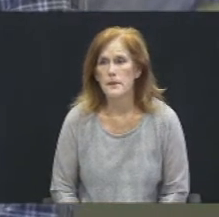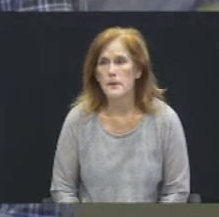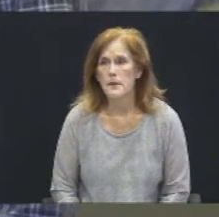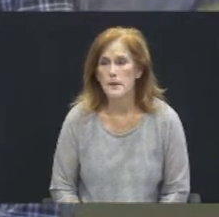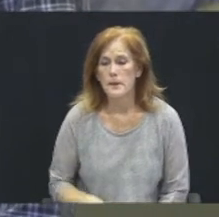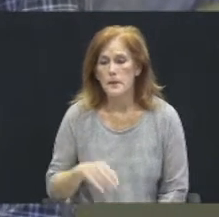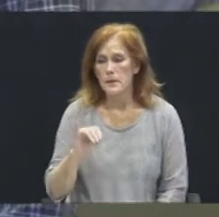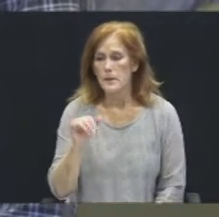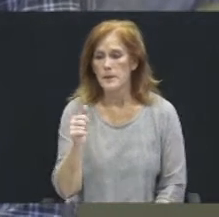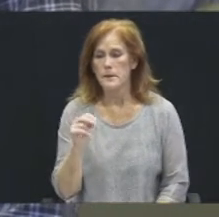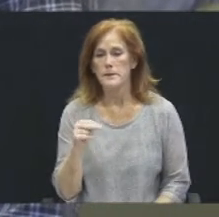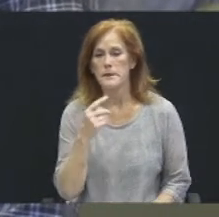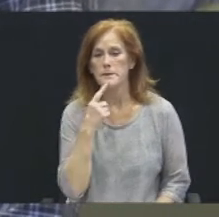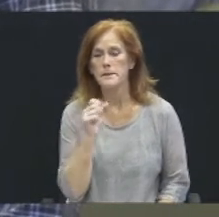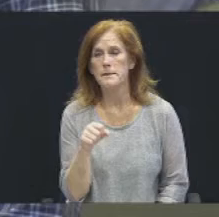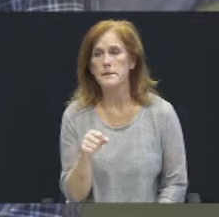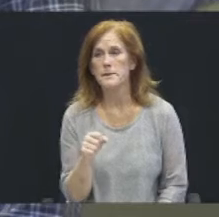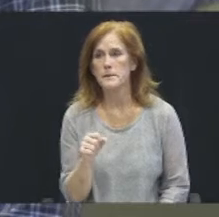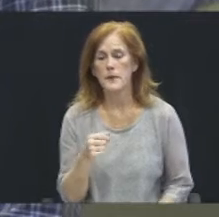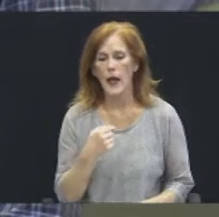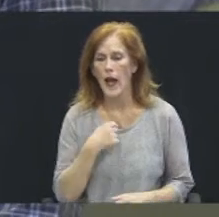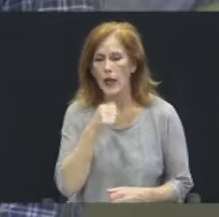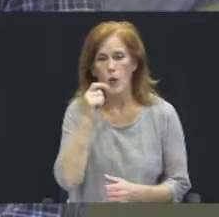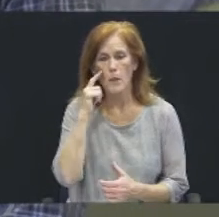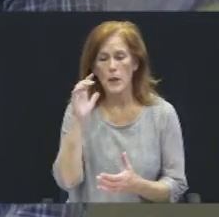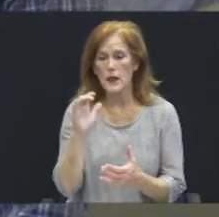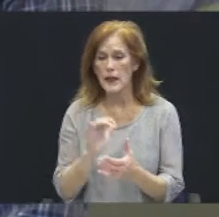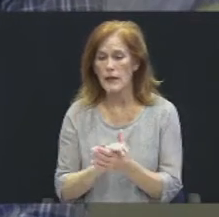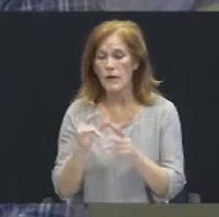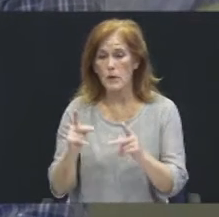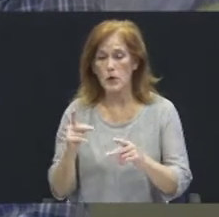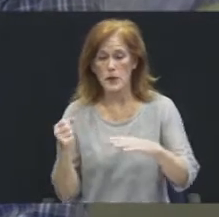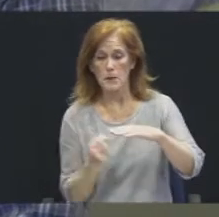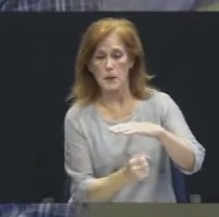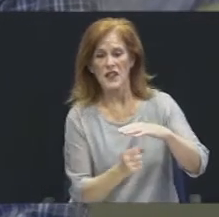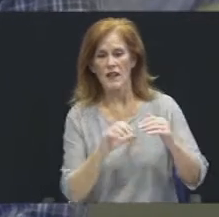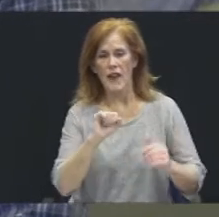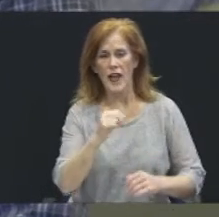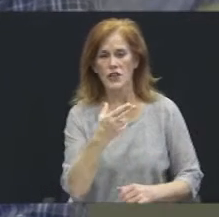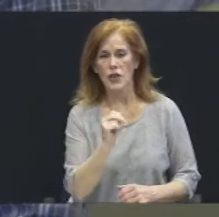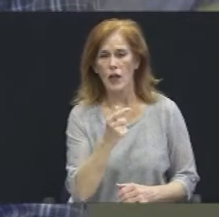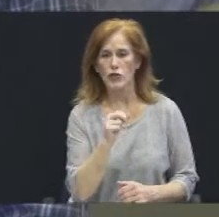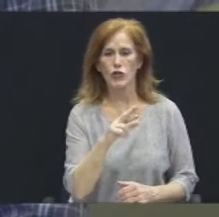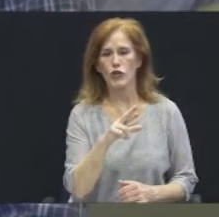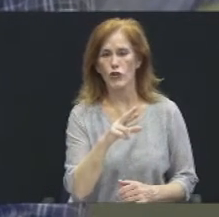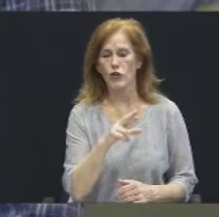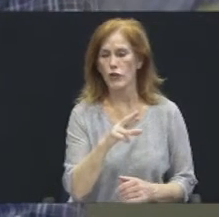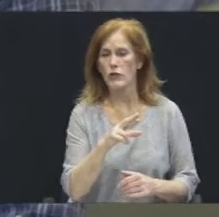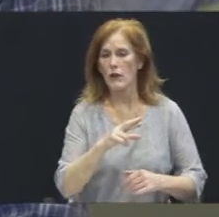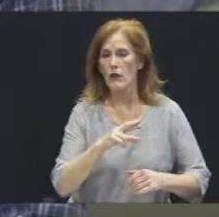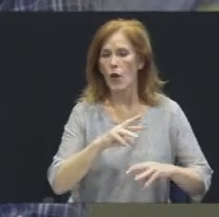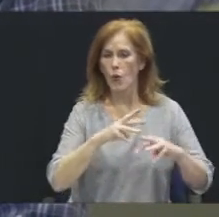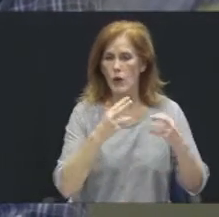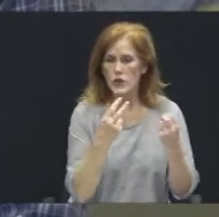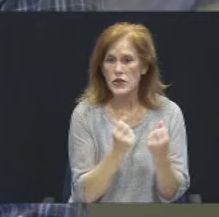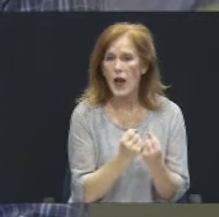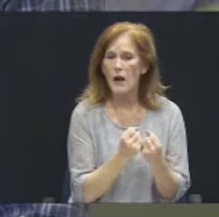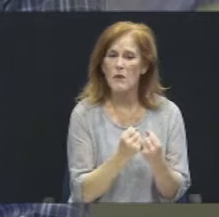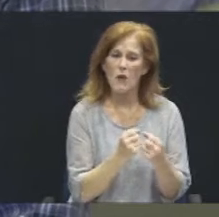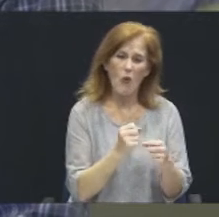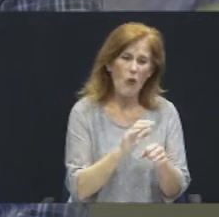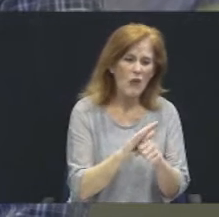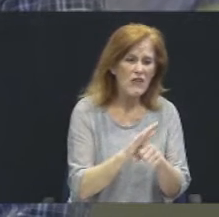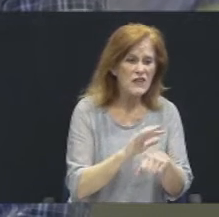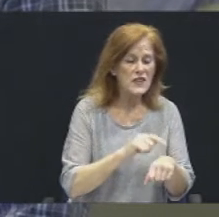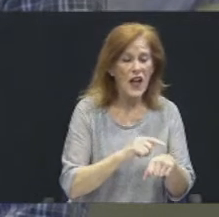I don't believe that if an individual has been in a sheltered workshop environment for a long period of time and they're comfortable and they're